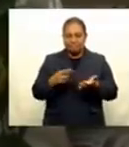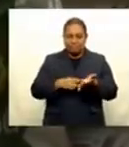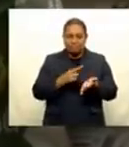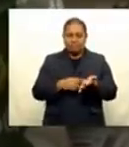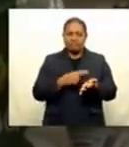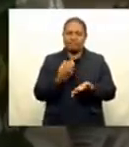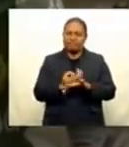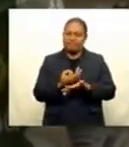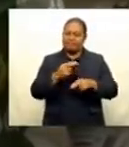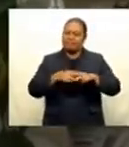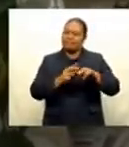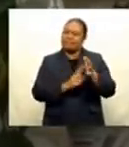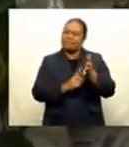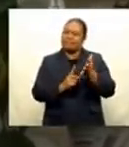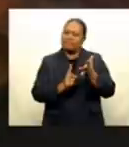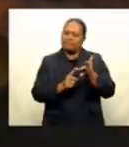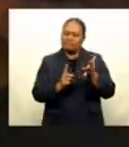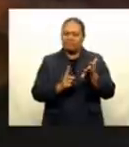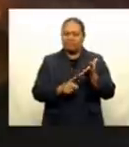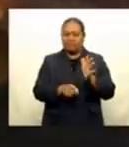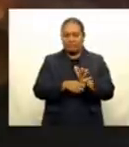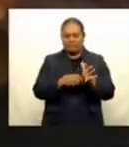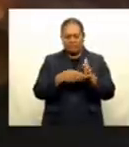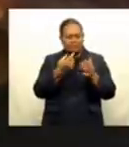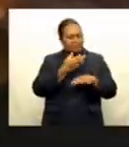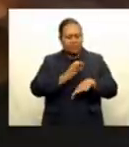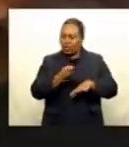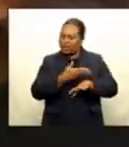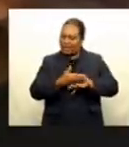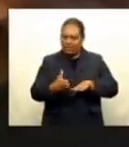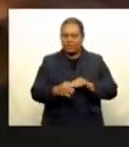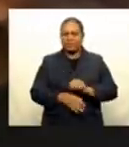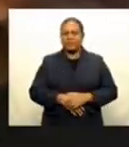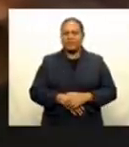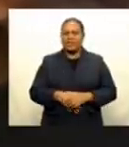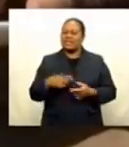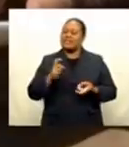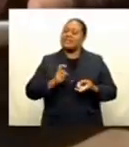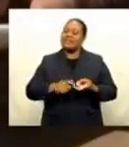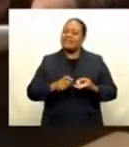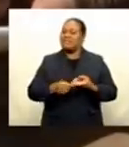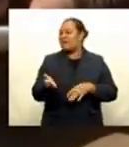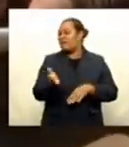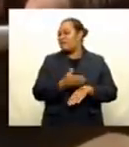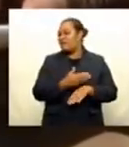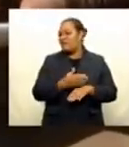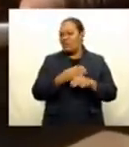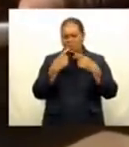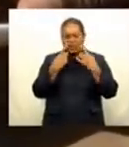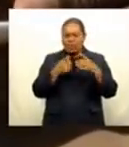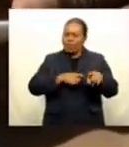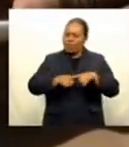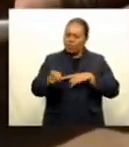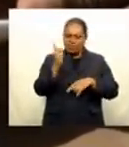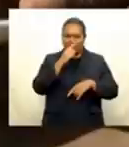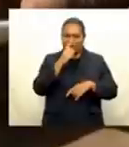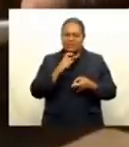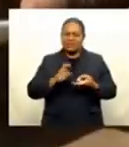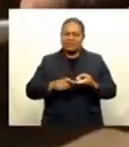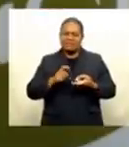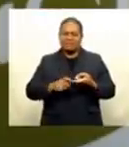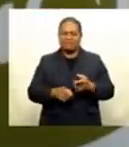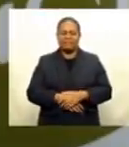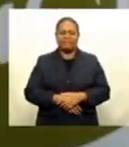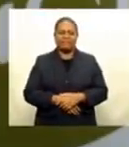is not new to rice farming communities, as it used to be the cheaper and healthier option for many. Fiji rice is